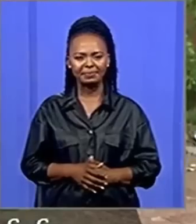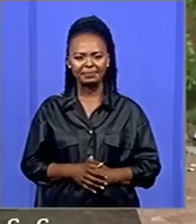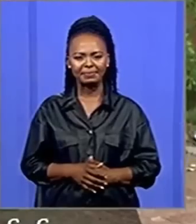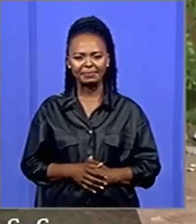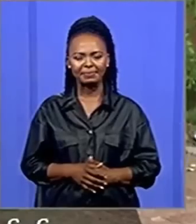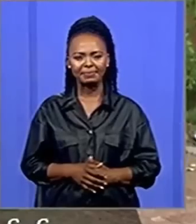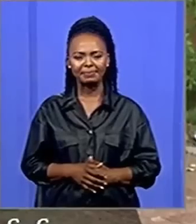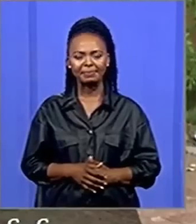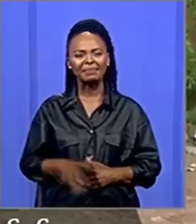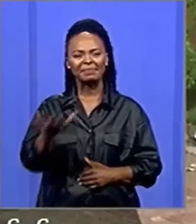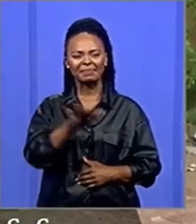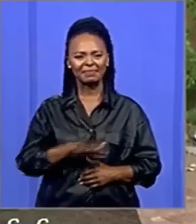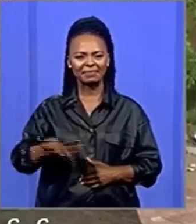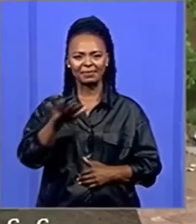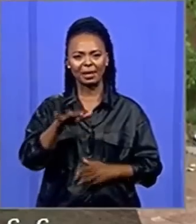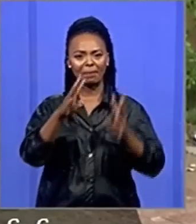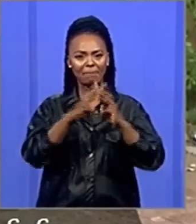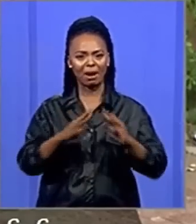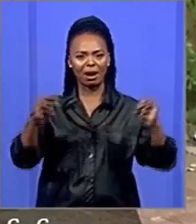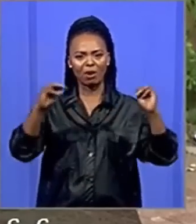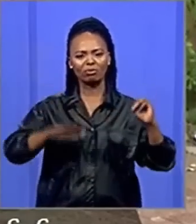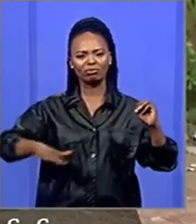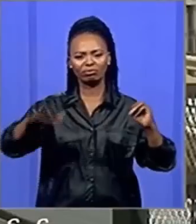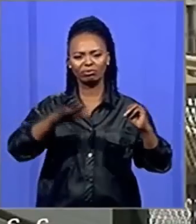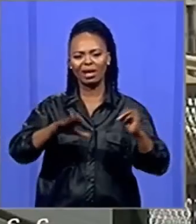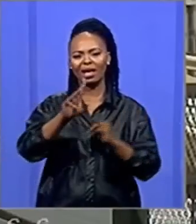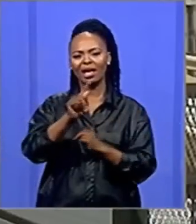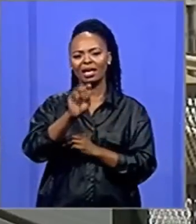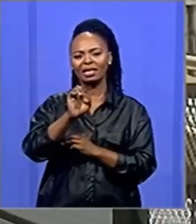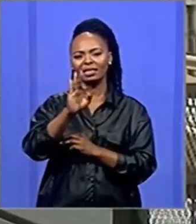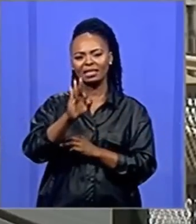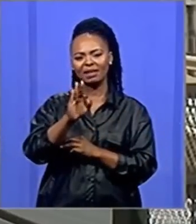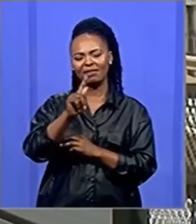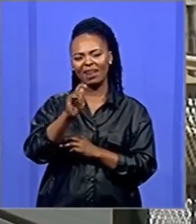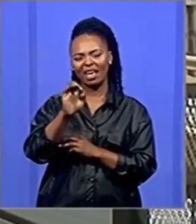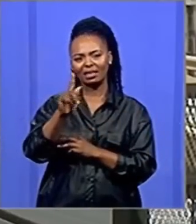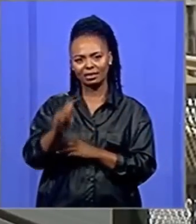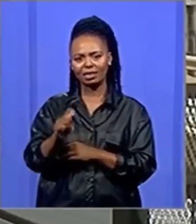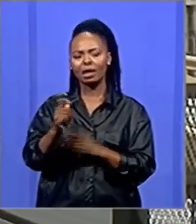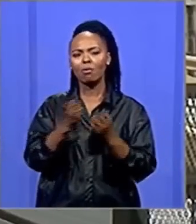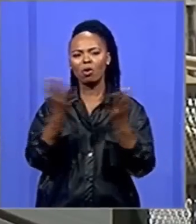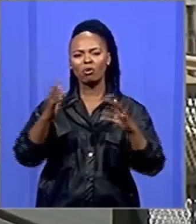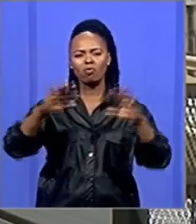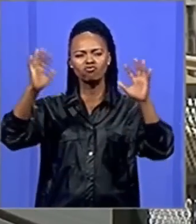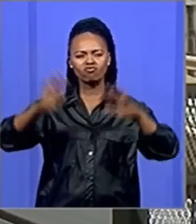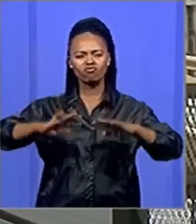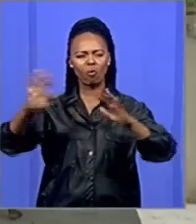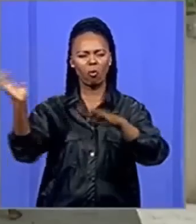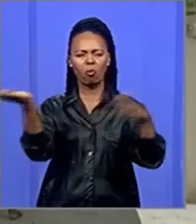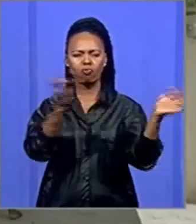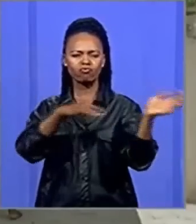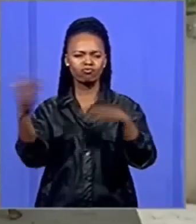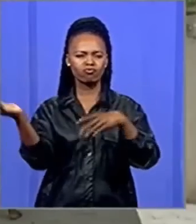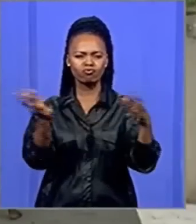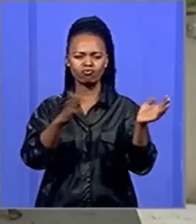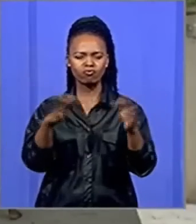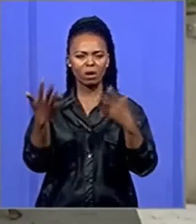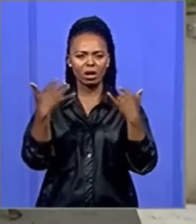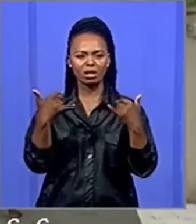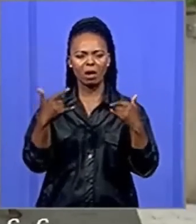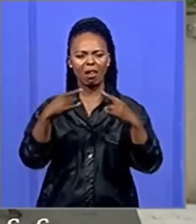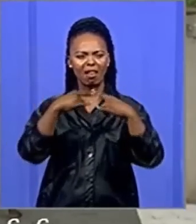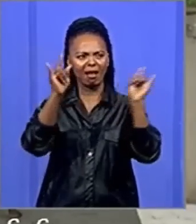Tikoloho ya Teflachte Mangaung ke yona e hlasetsweng hampempe ke difefo tsena tse tsukutlang ka matla. Marulelo a fefuile